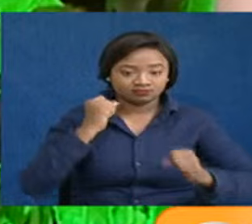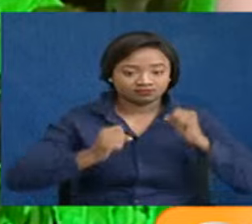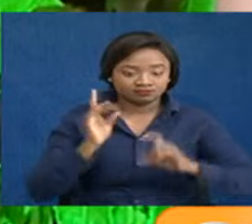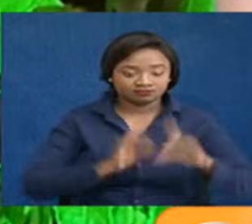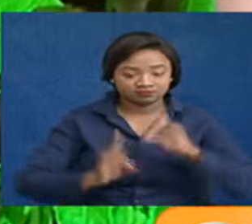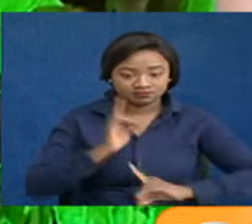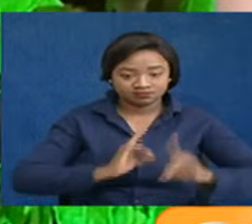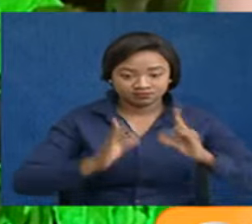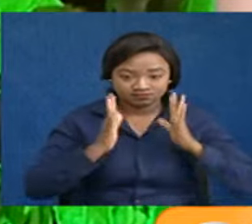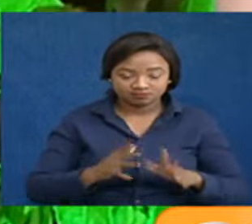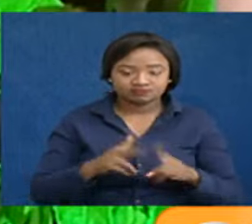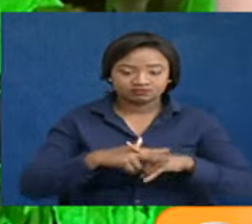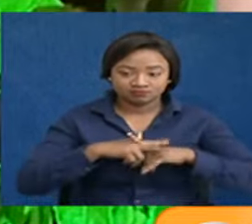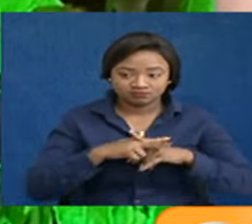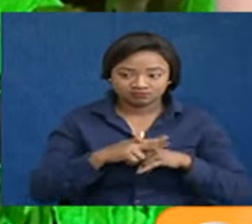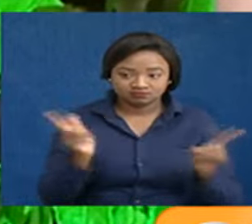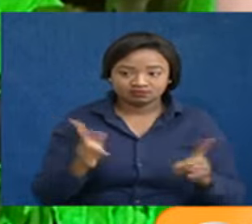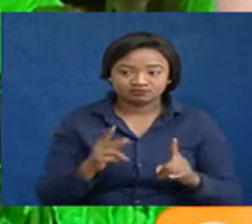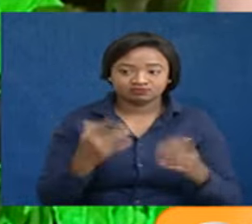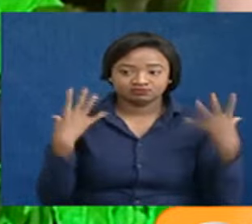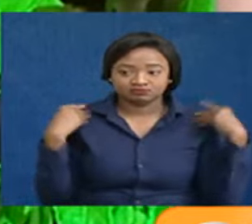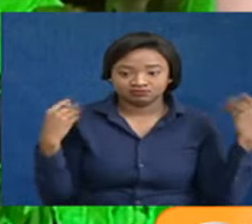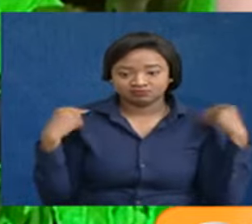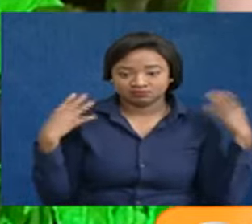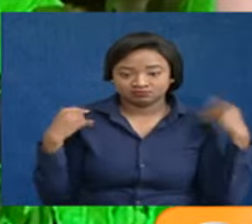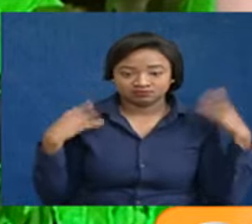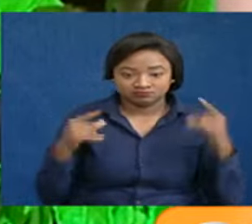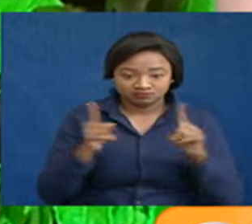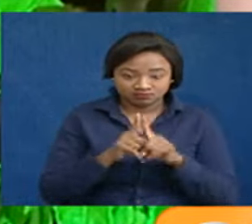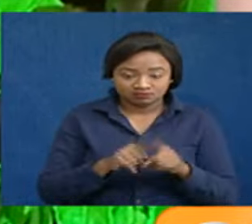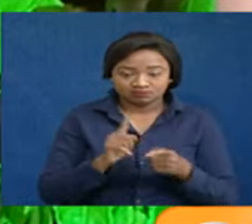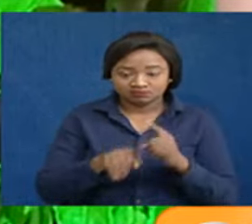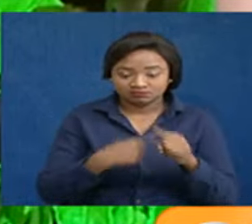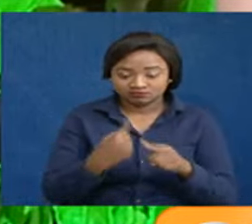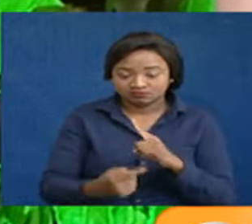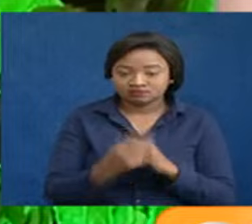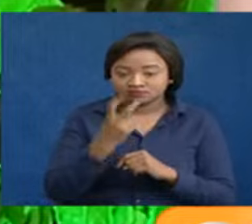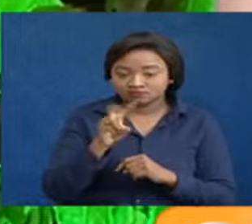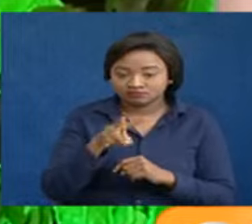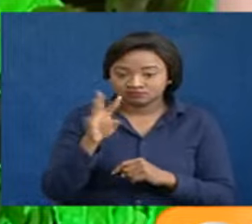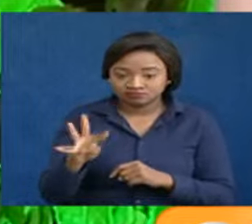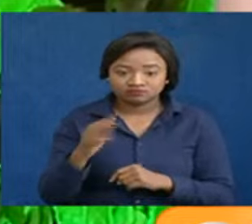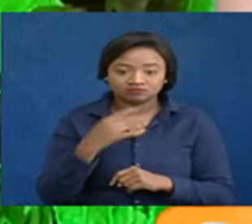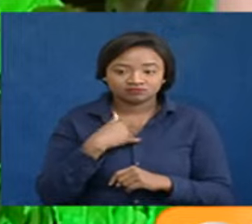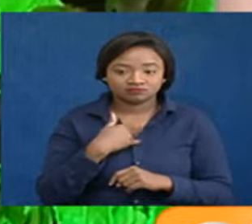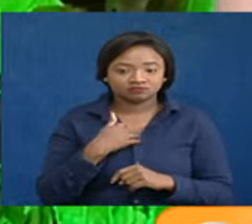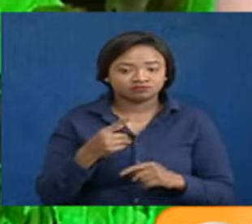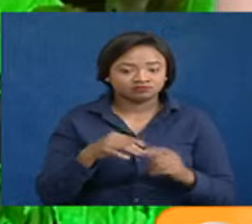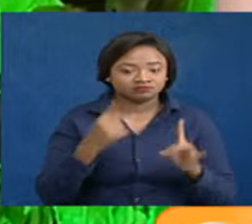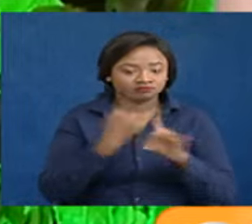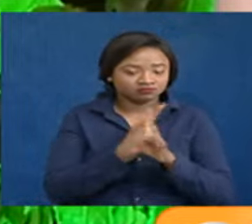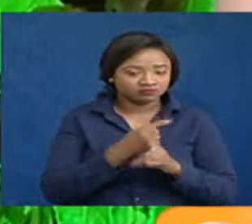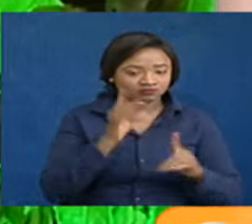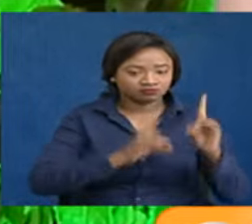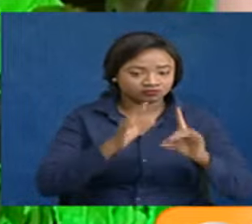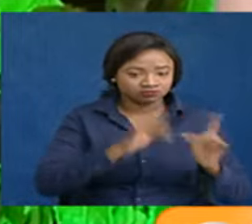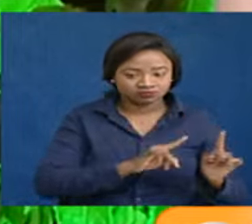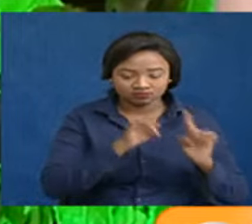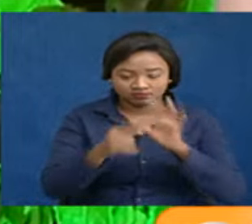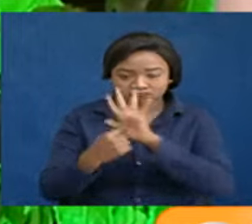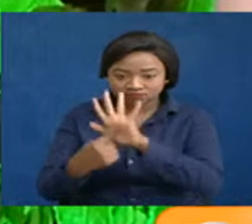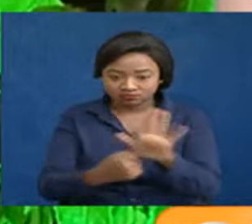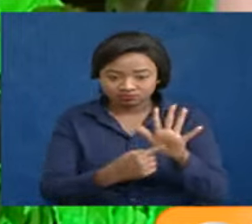for the 2028 Olympic Games. Break was introduced at the 2024 Olympic Games, where dancers from across the world showcased their skills.